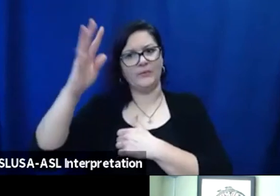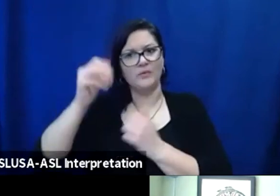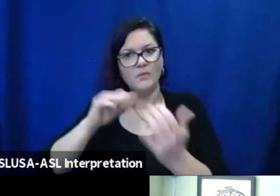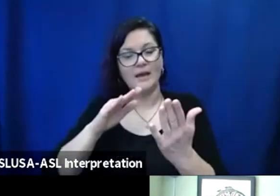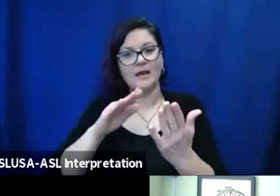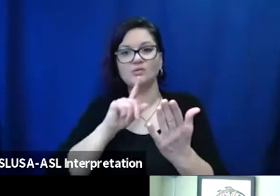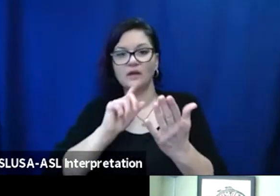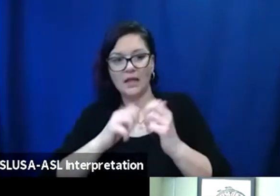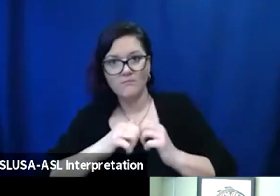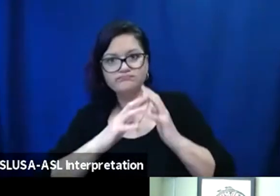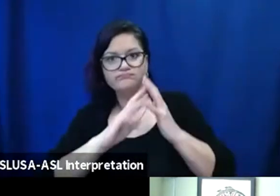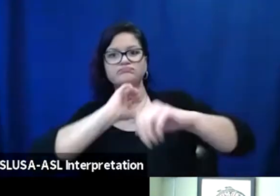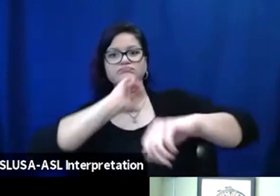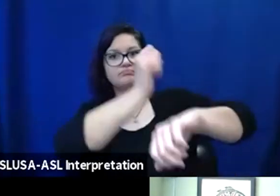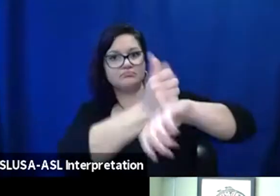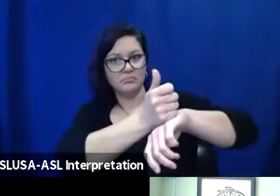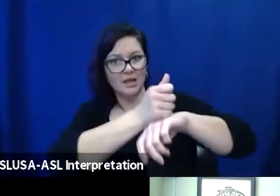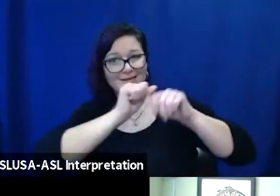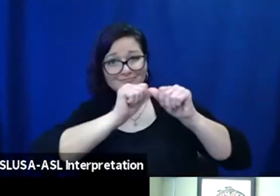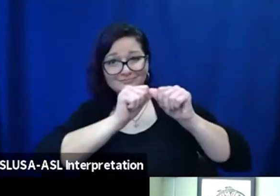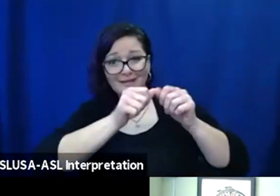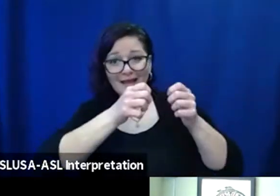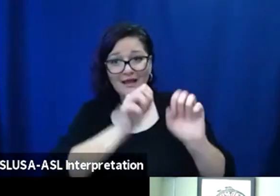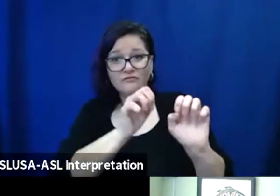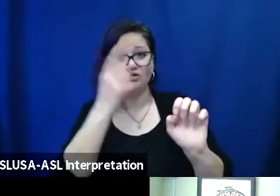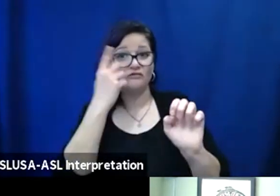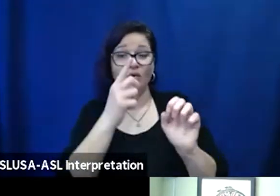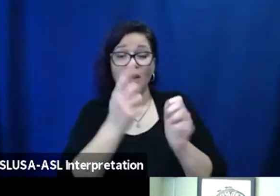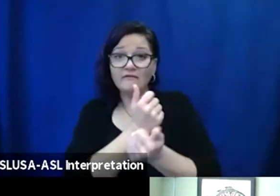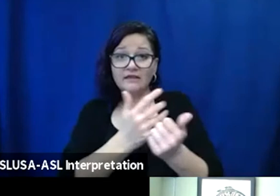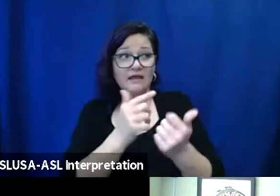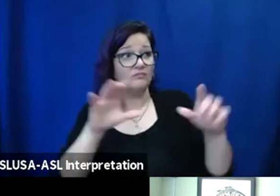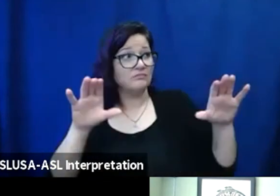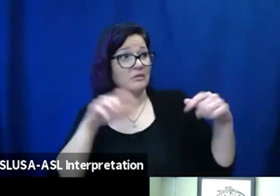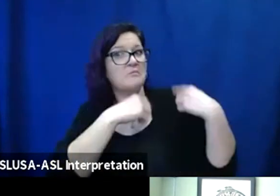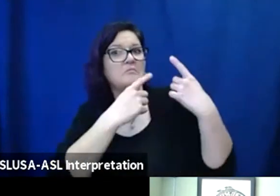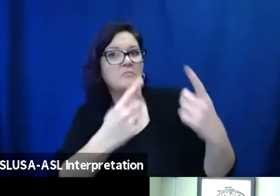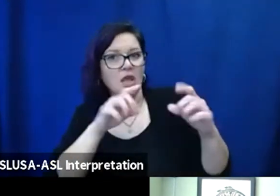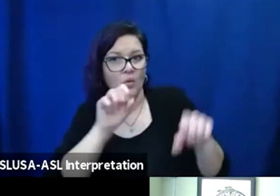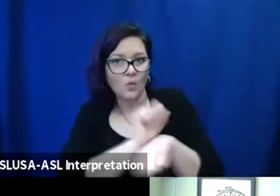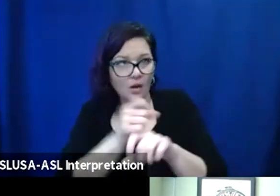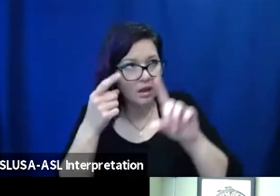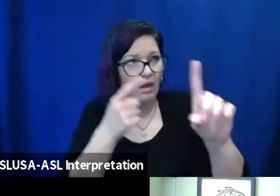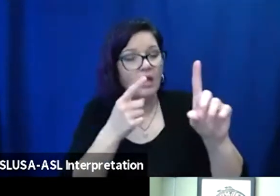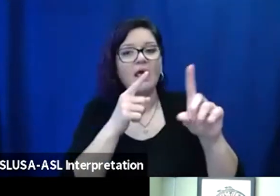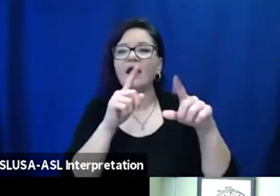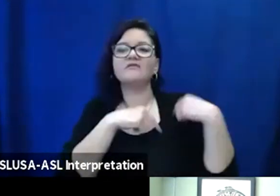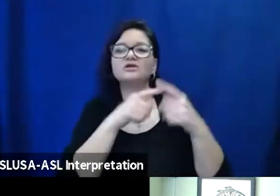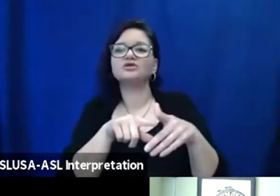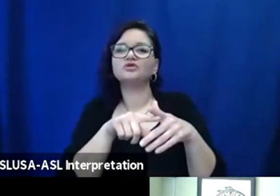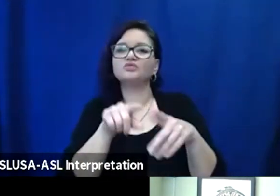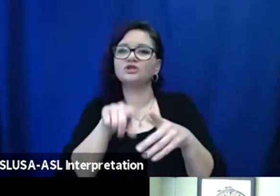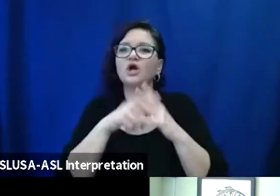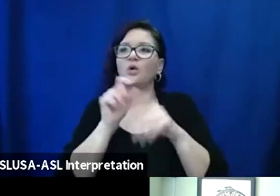launch, and sustain the efforts of what we've been working towards since we started working with Creative